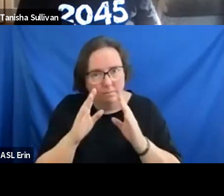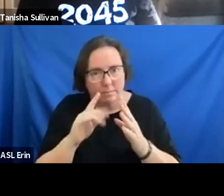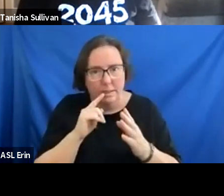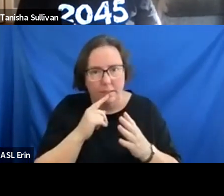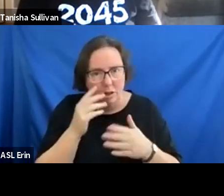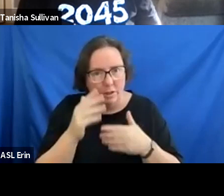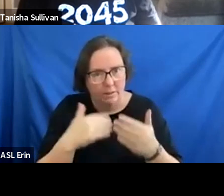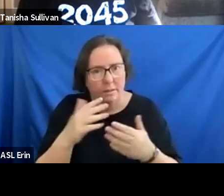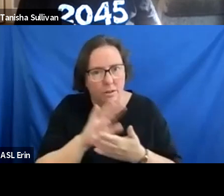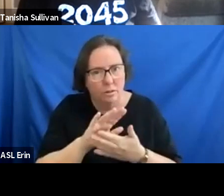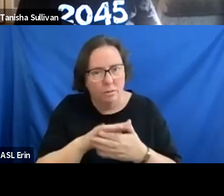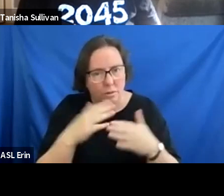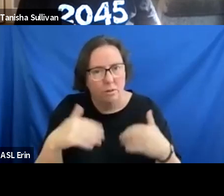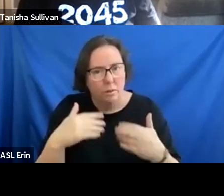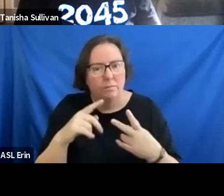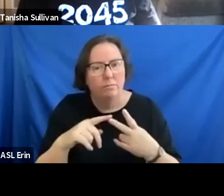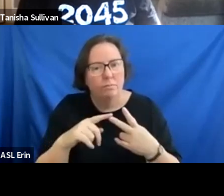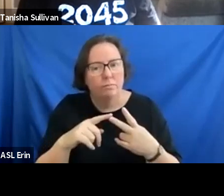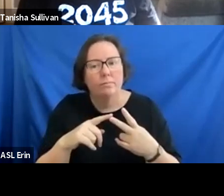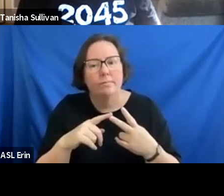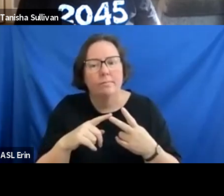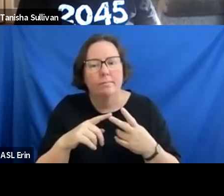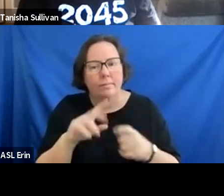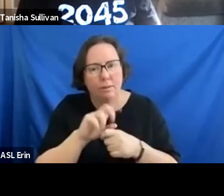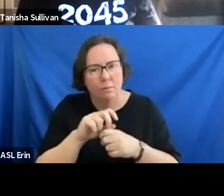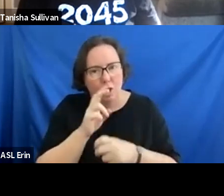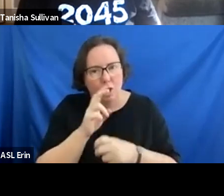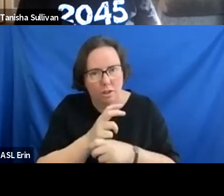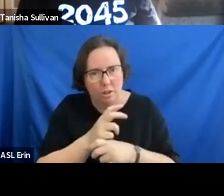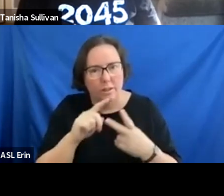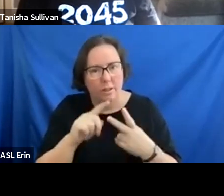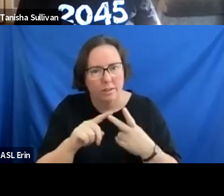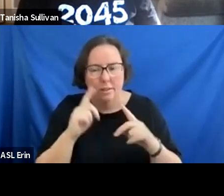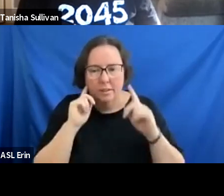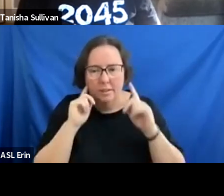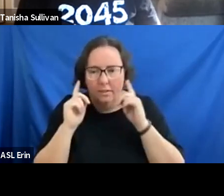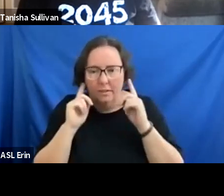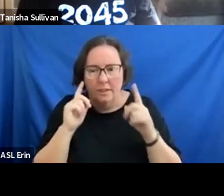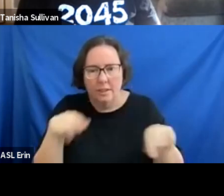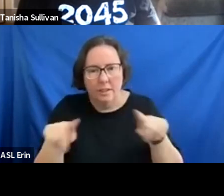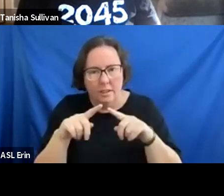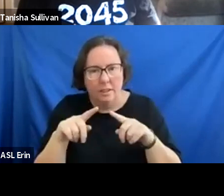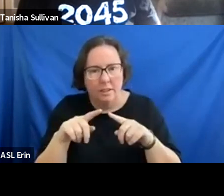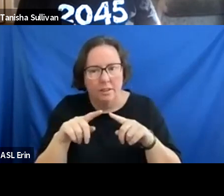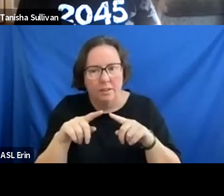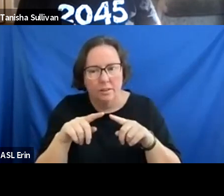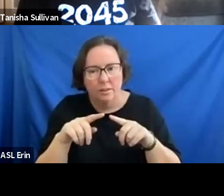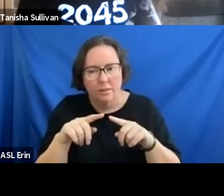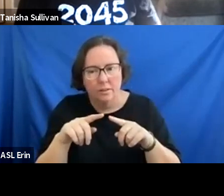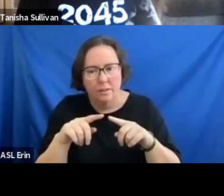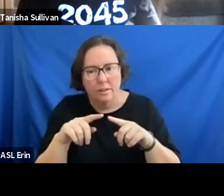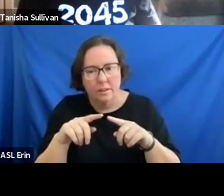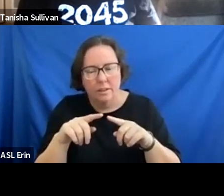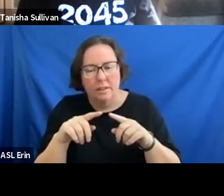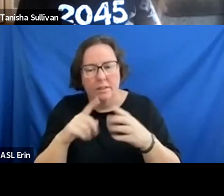very seriously and work hard. I hear your statistics shows,